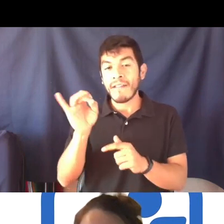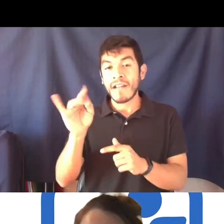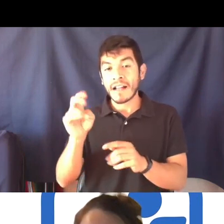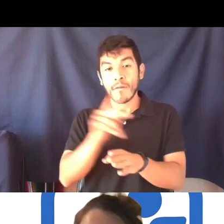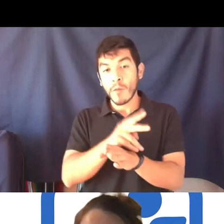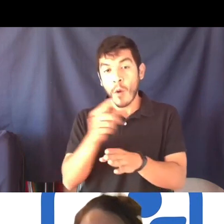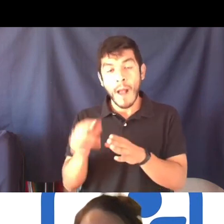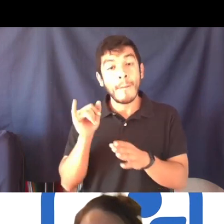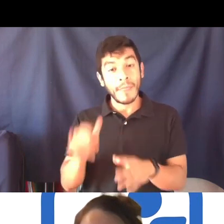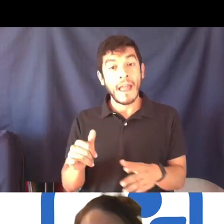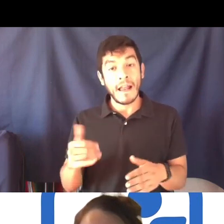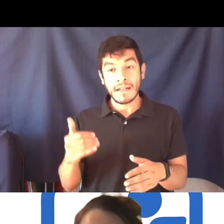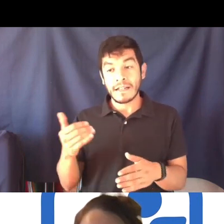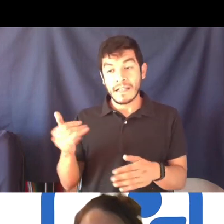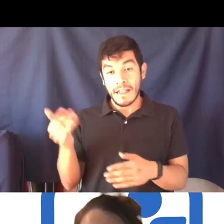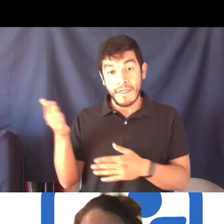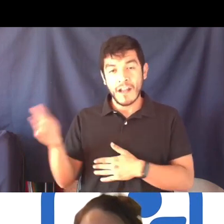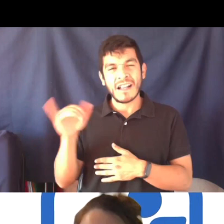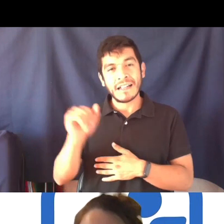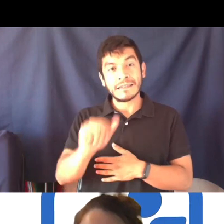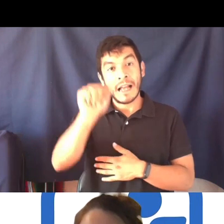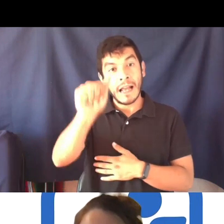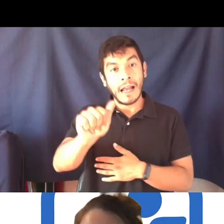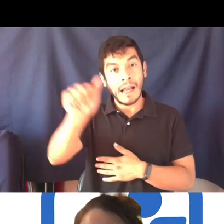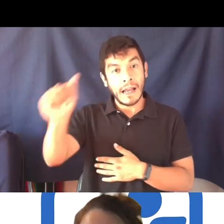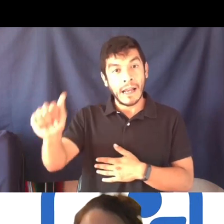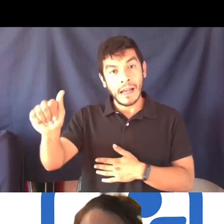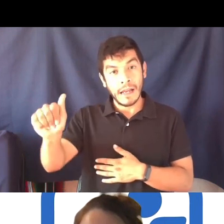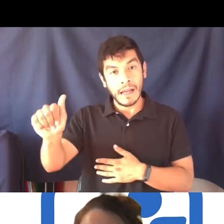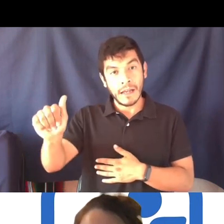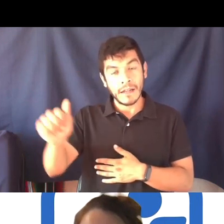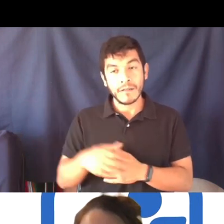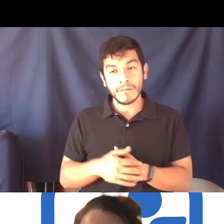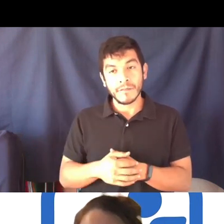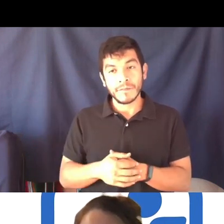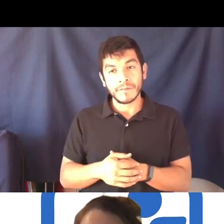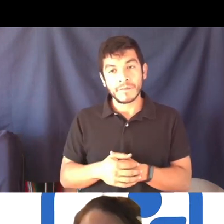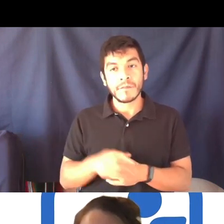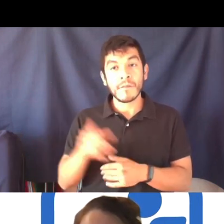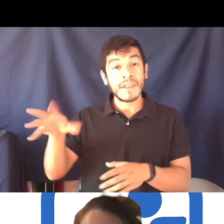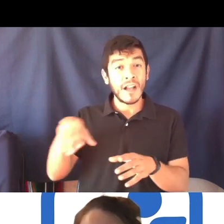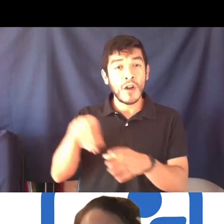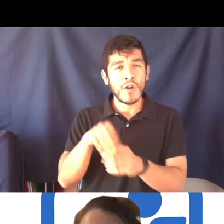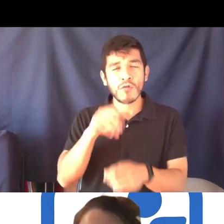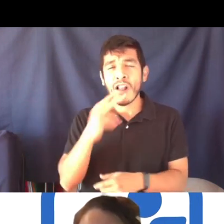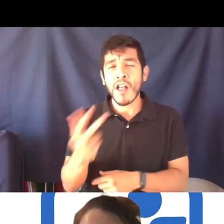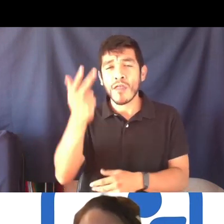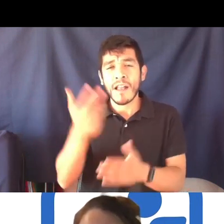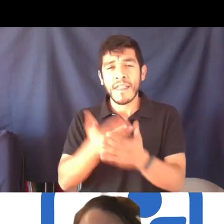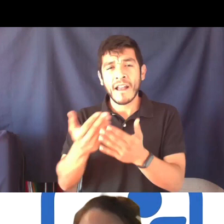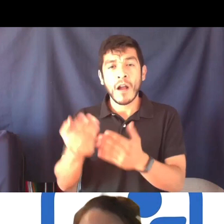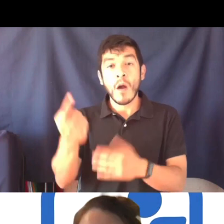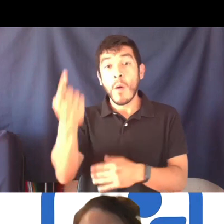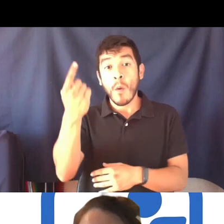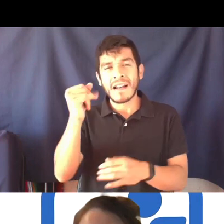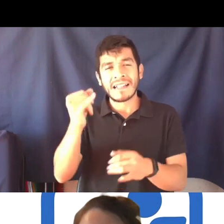programs that exist, is AA. And it includes really three components. And one is the individualized peer